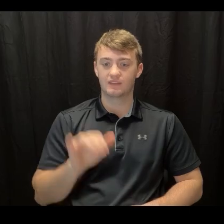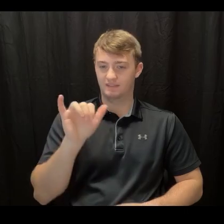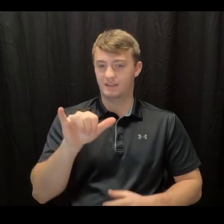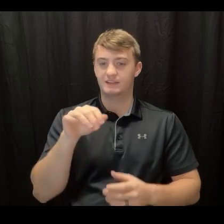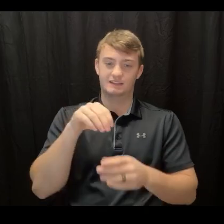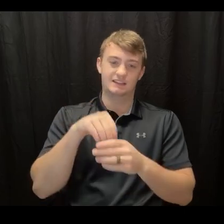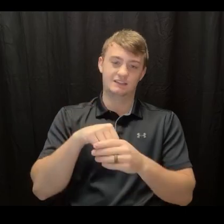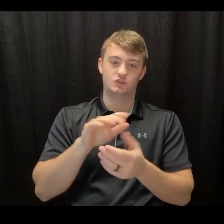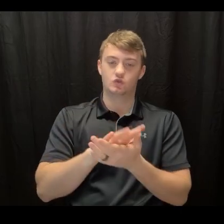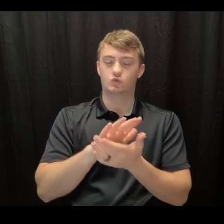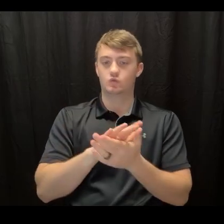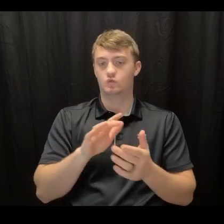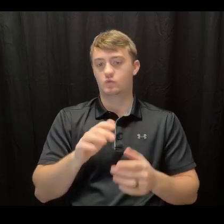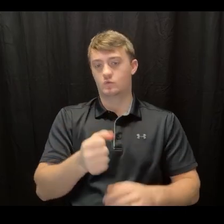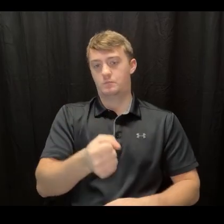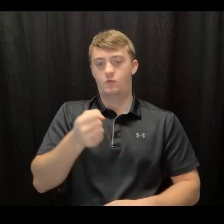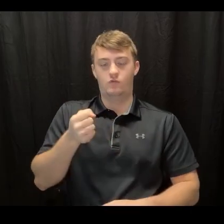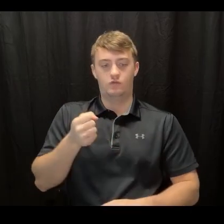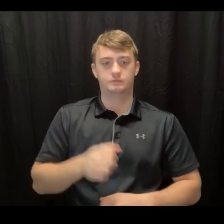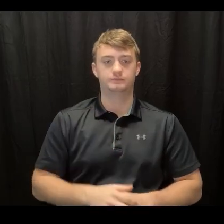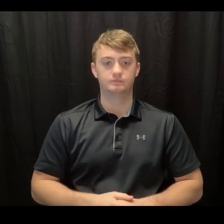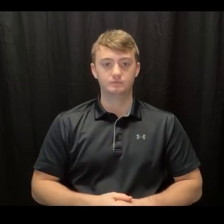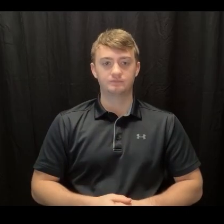This is an in-school removal.